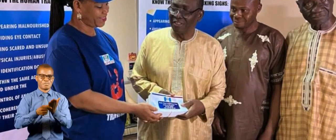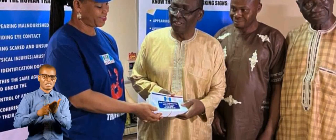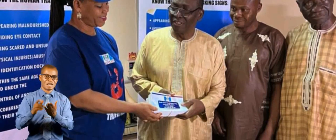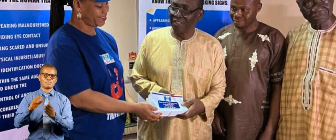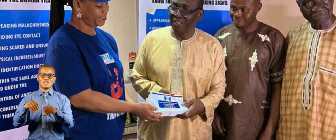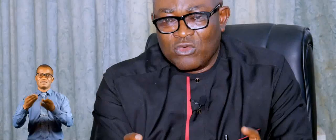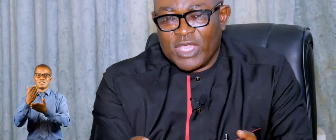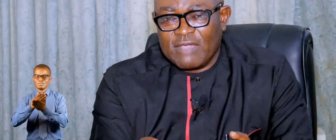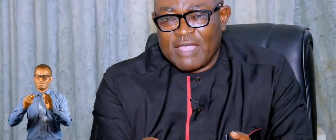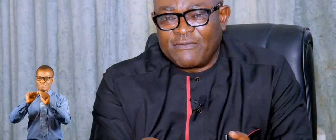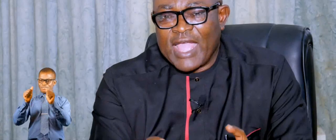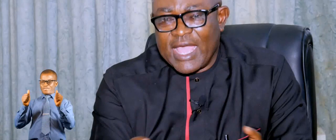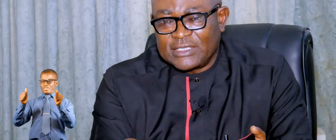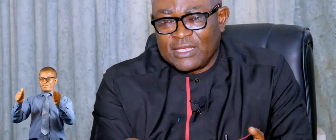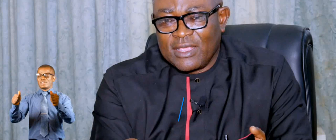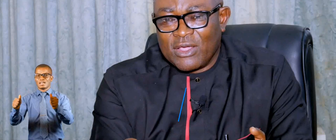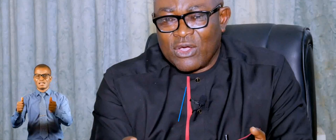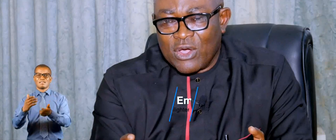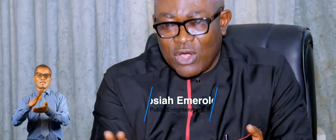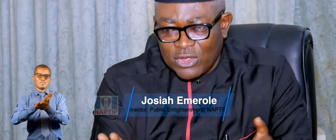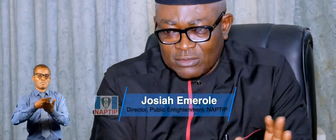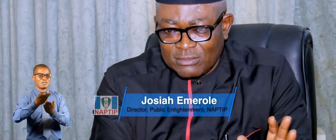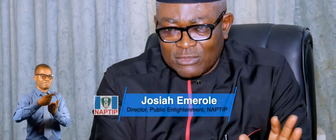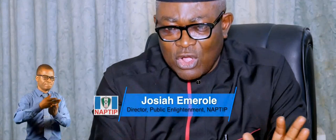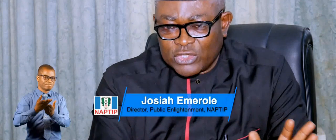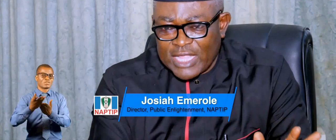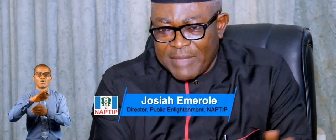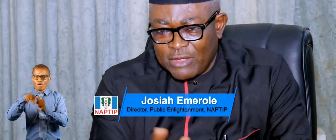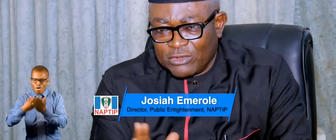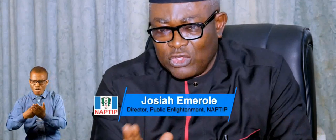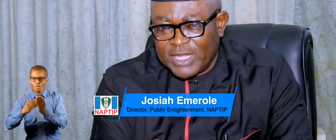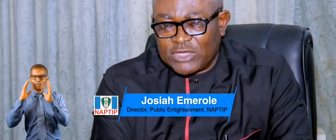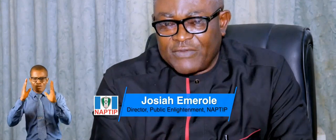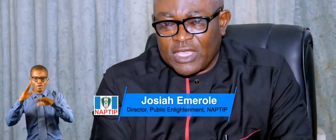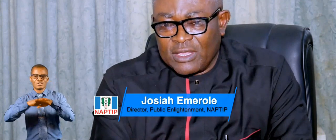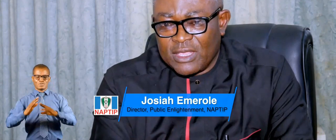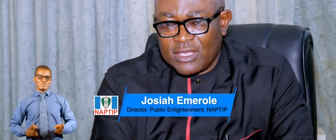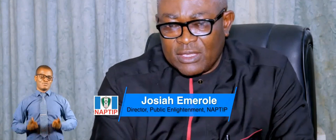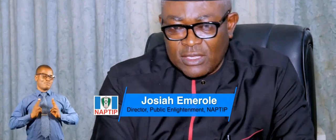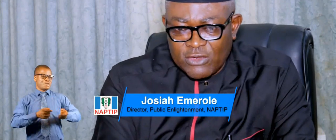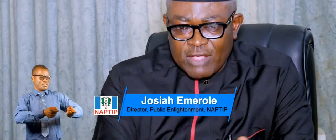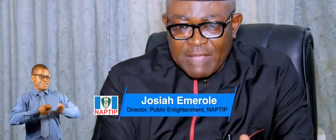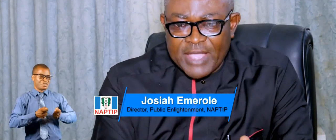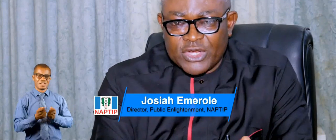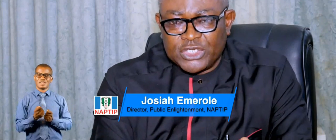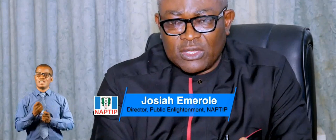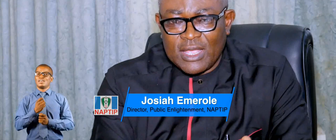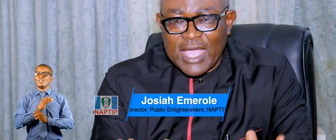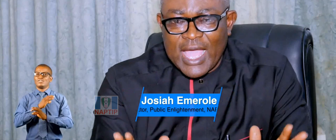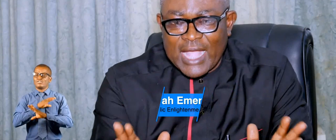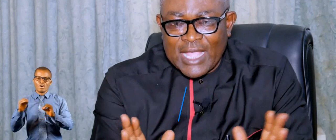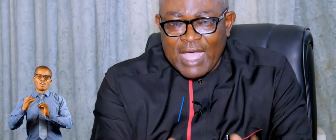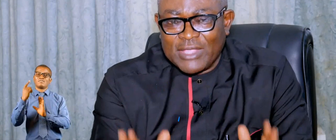them stickers, we give them flyers on all talking about human trafficking, irregular